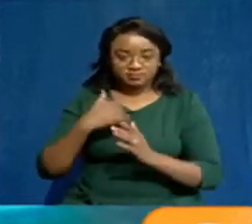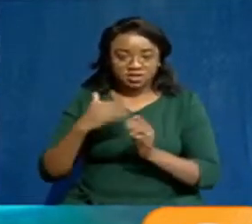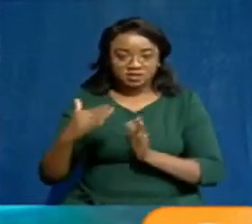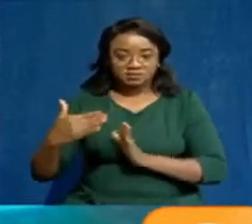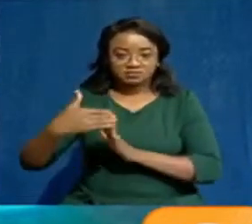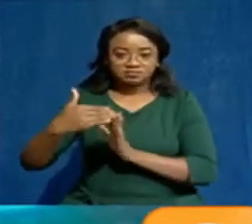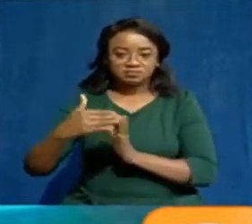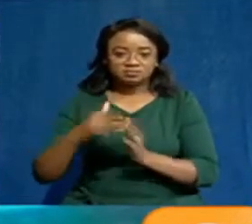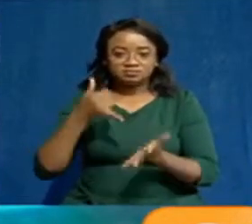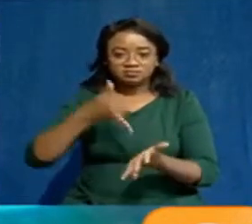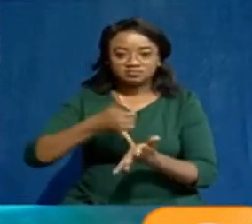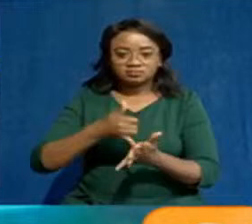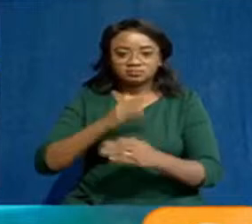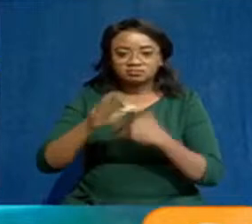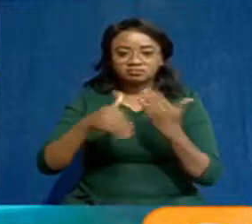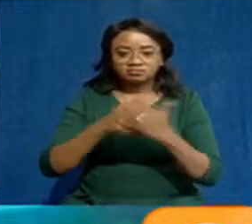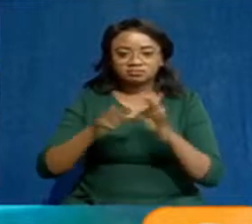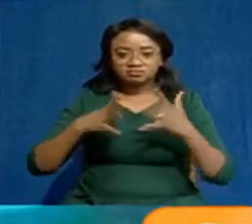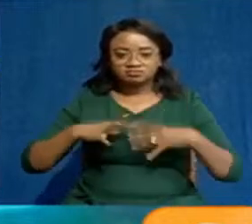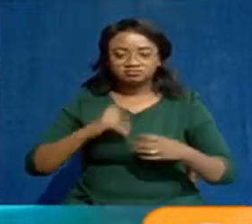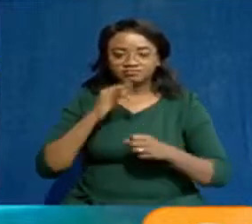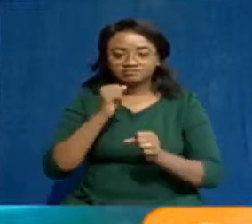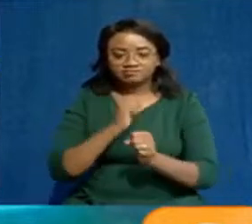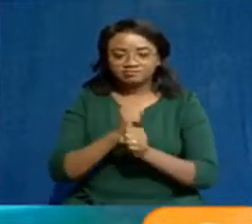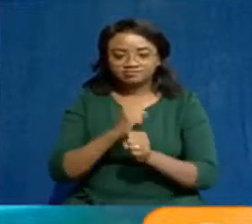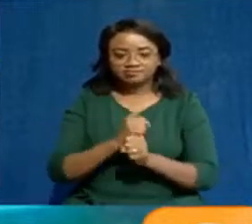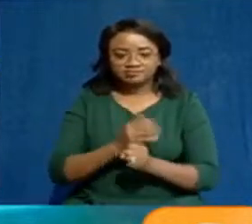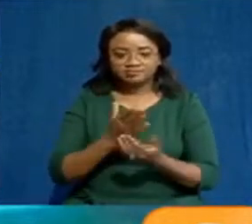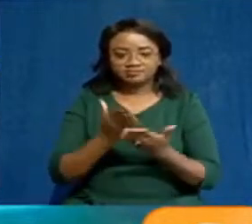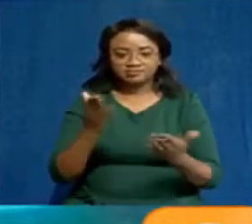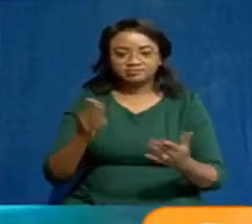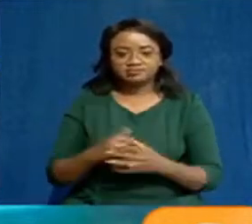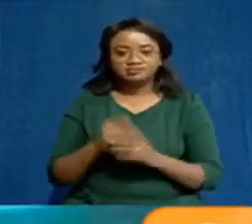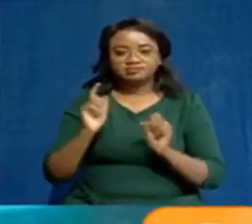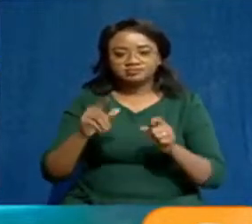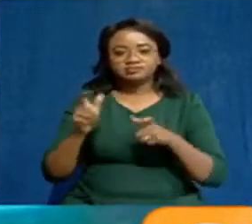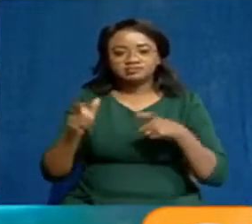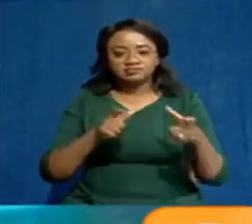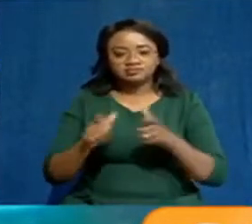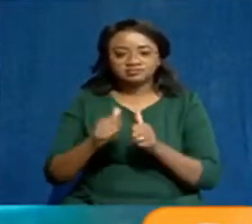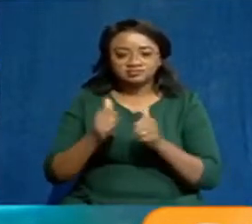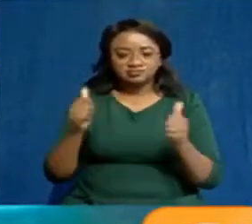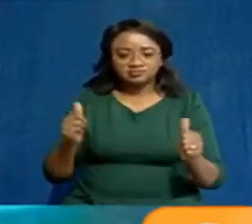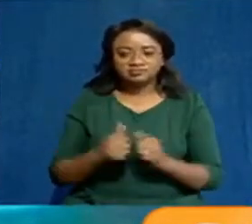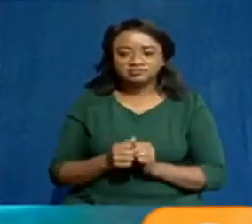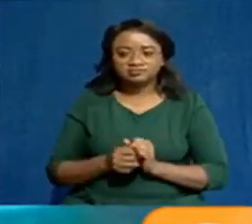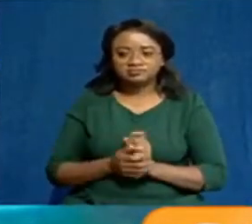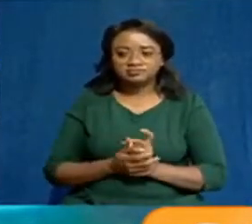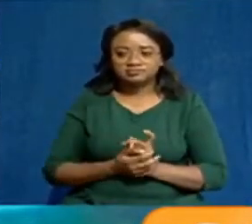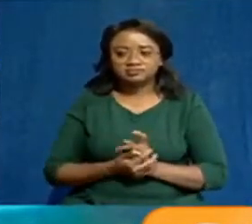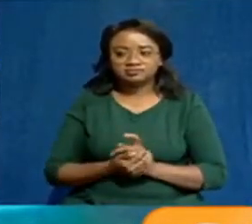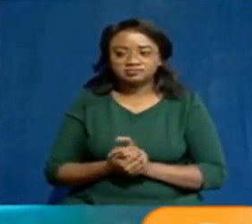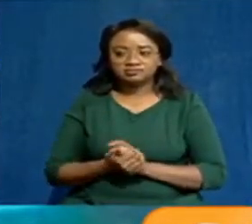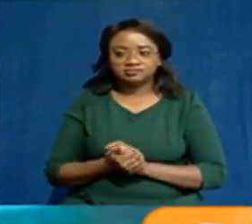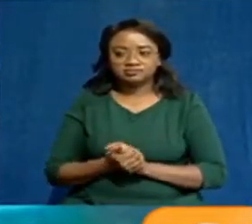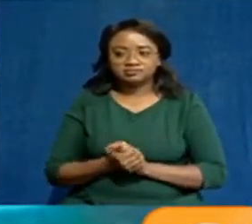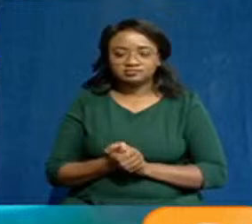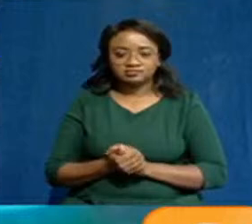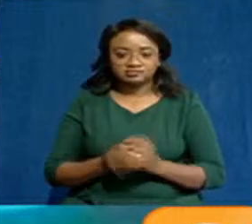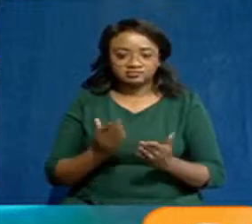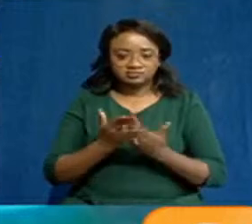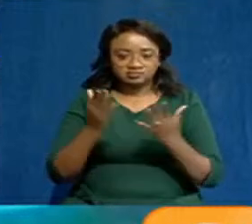involving everybody who plays a part in the value chain, the waste management value chain. And some of these people are the waste